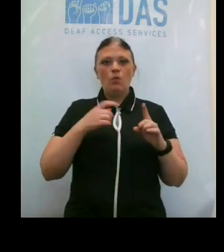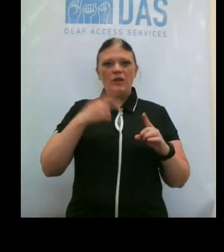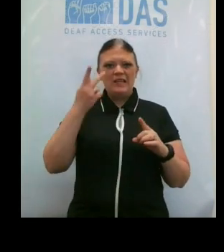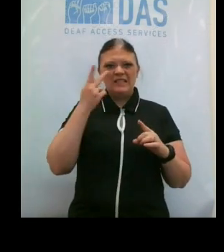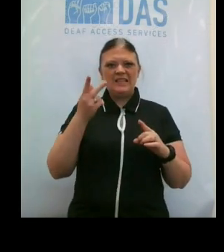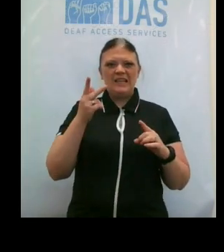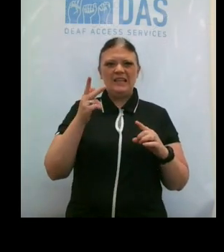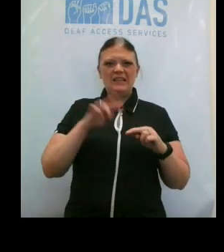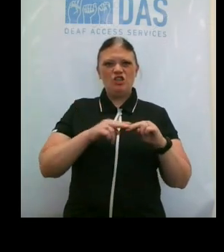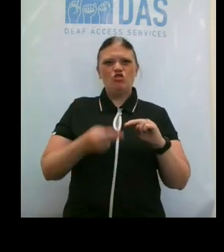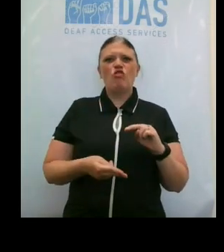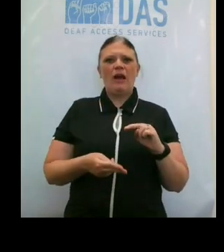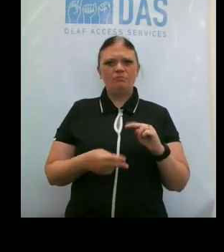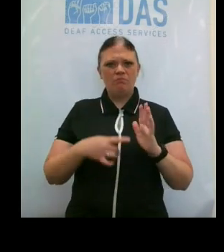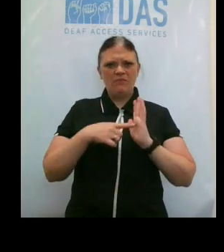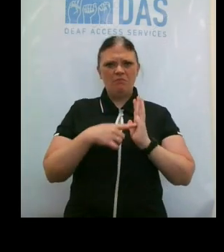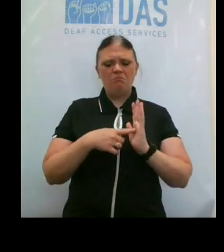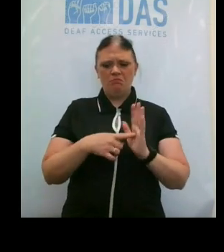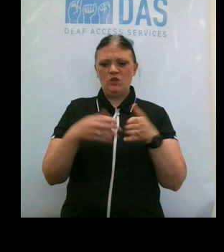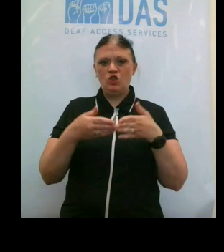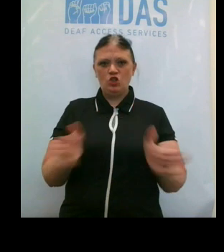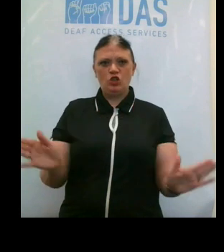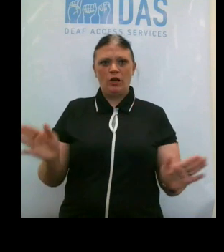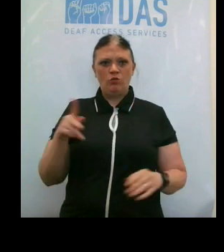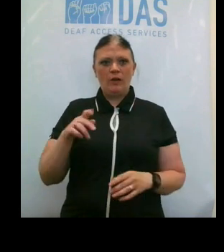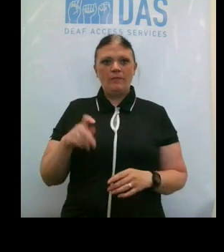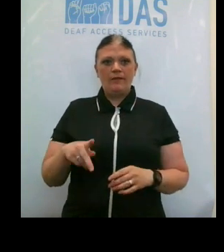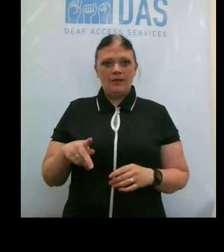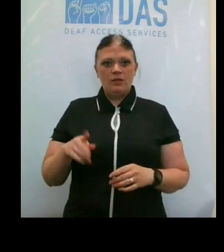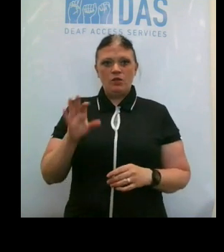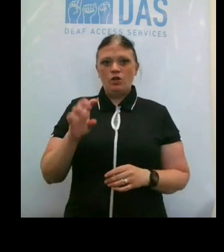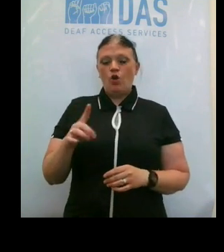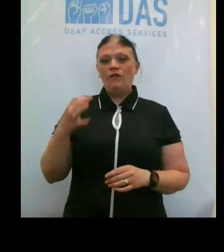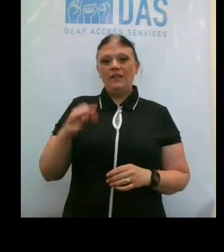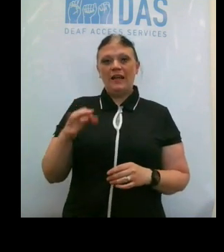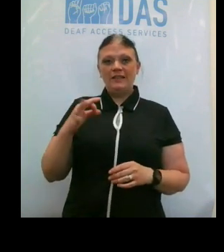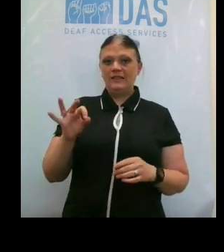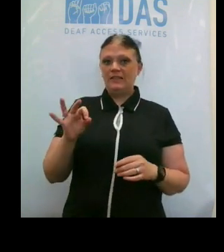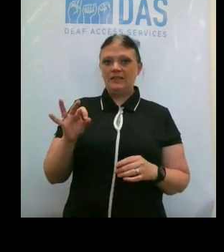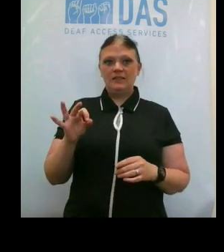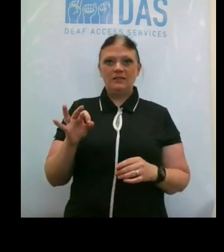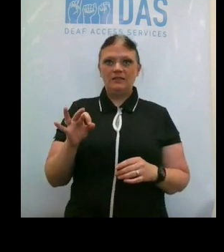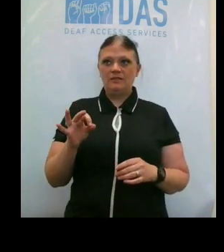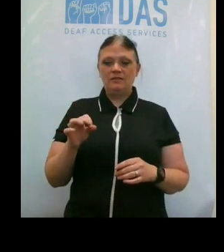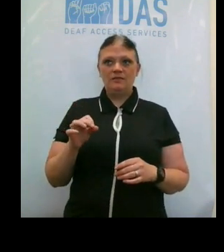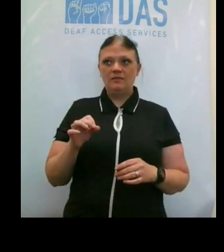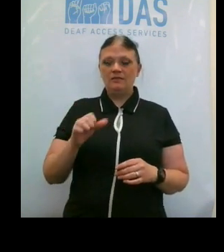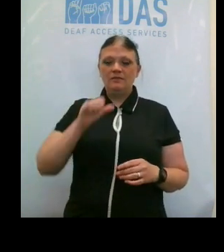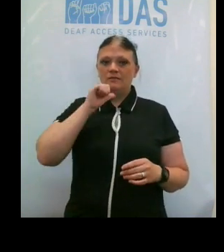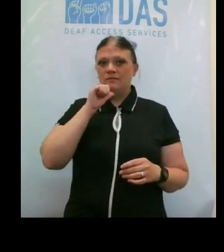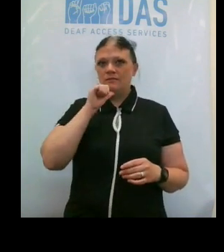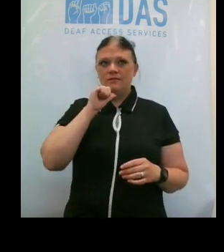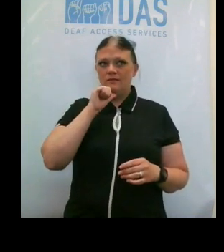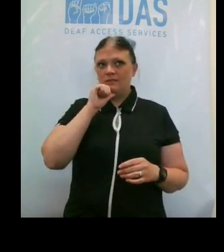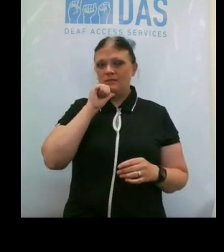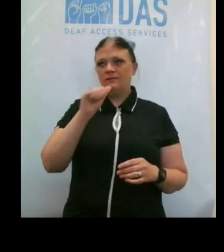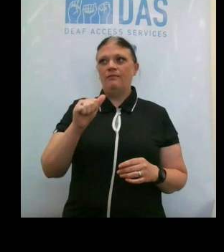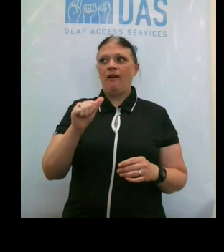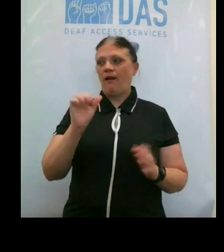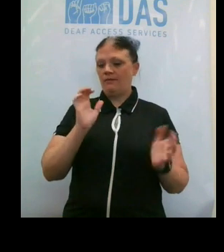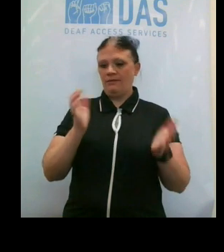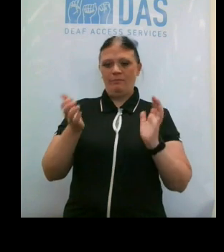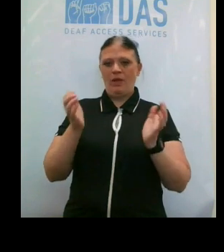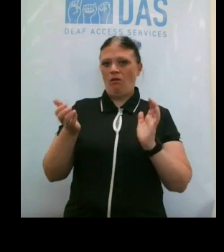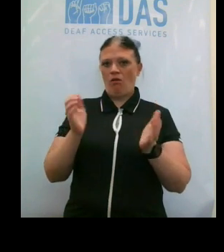which indicates that in the general population, COVID-19 is not certainly indicative of 12% of our population. It's